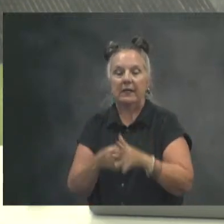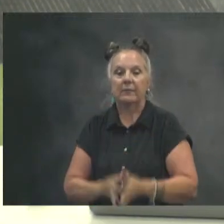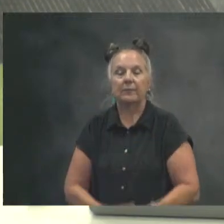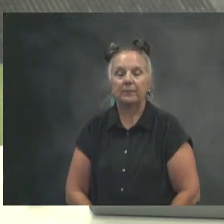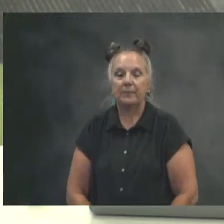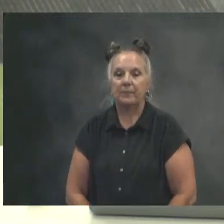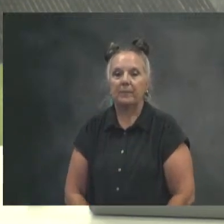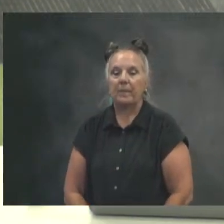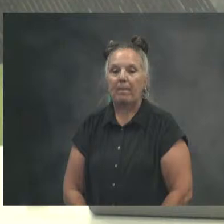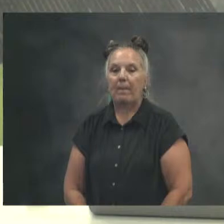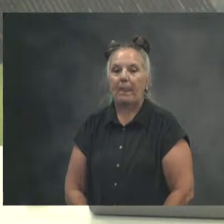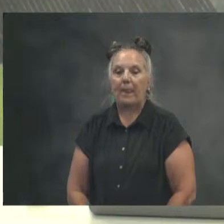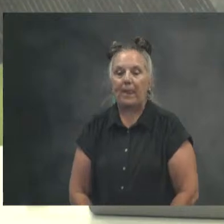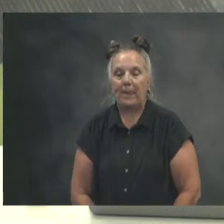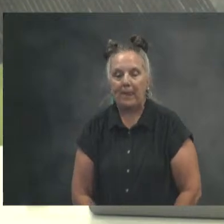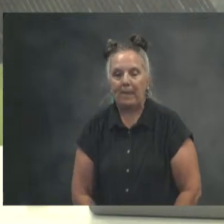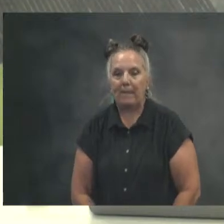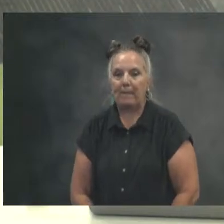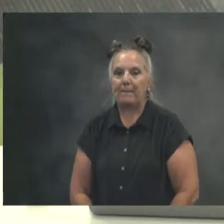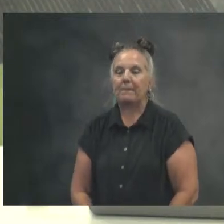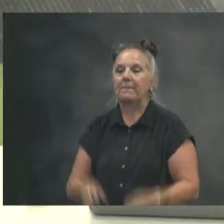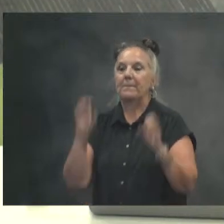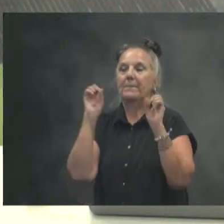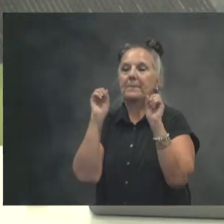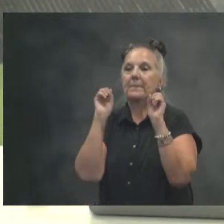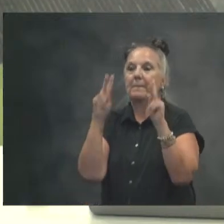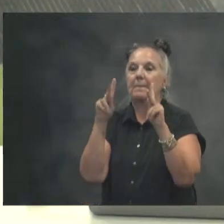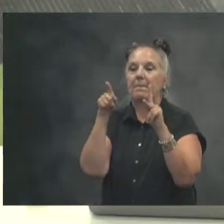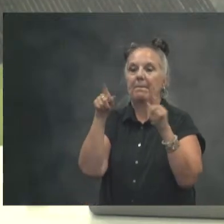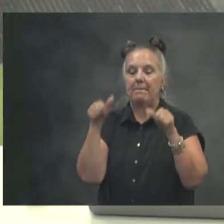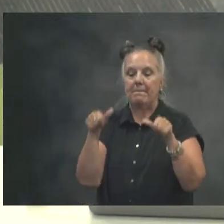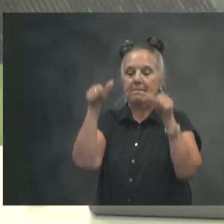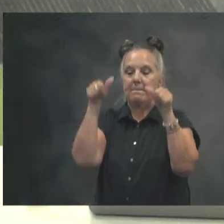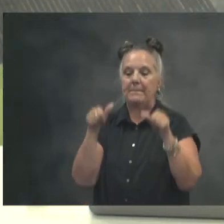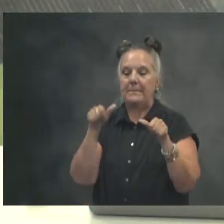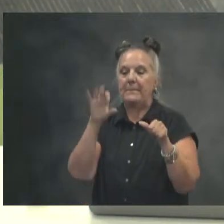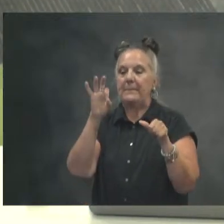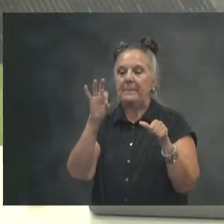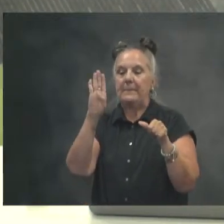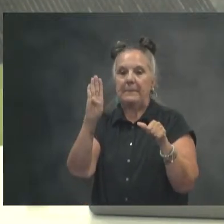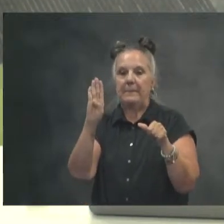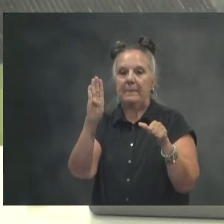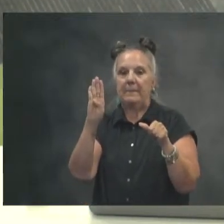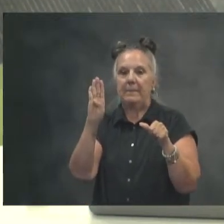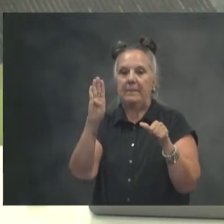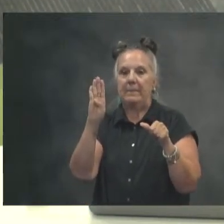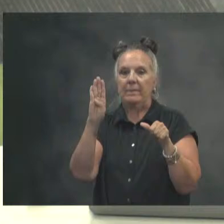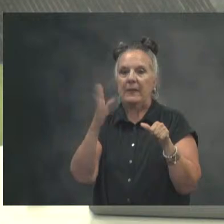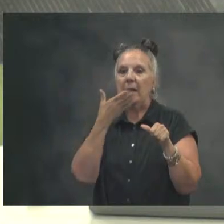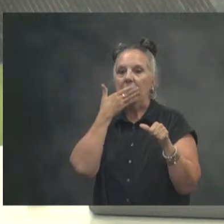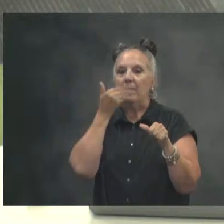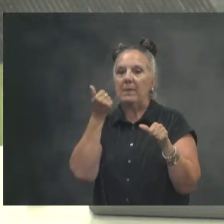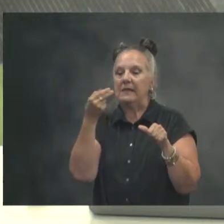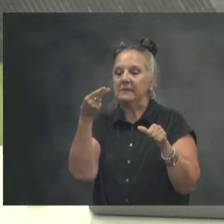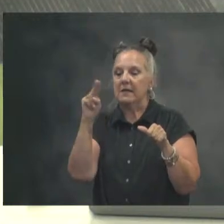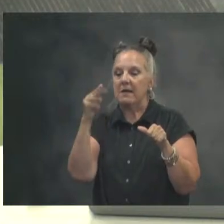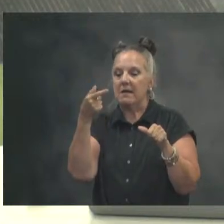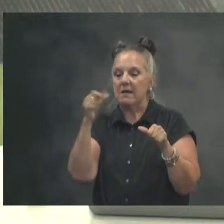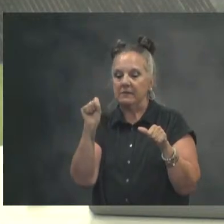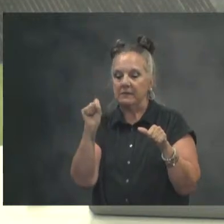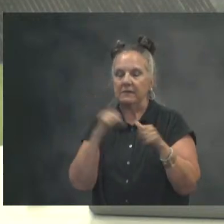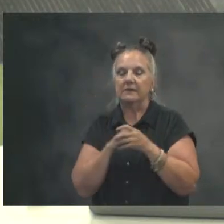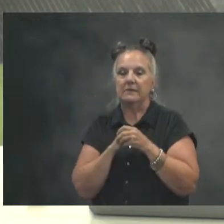Okay, so you had posted on Facebook that my son gives the best hugs. Then you